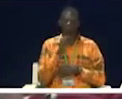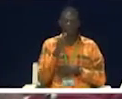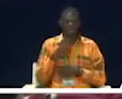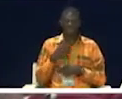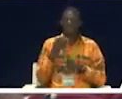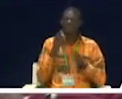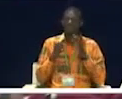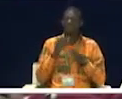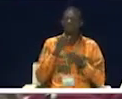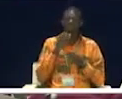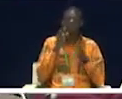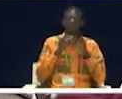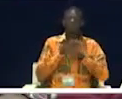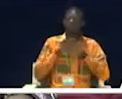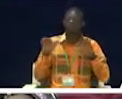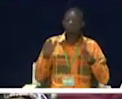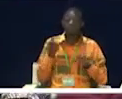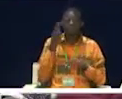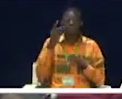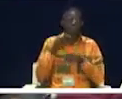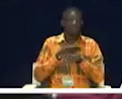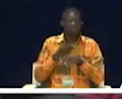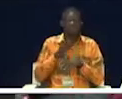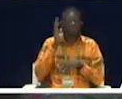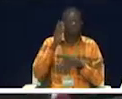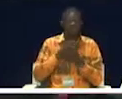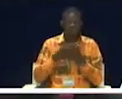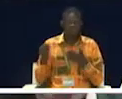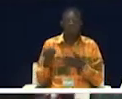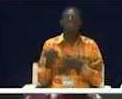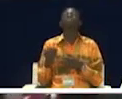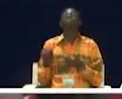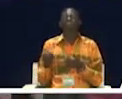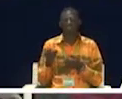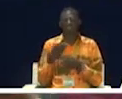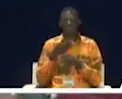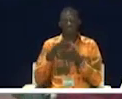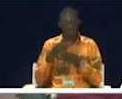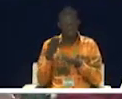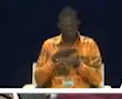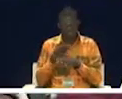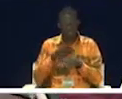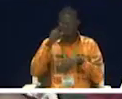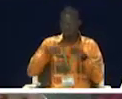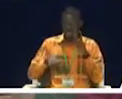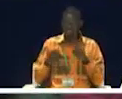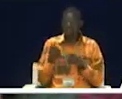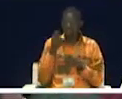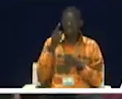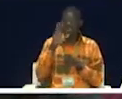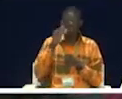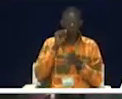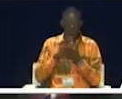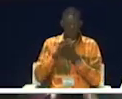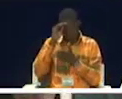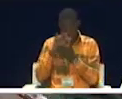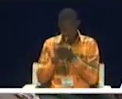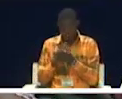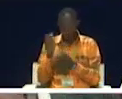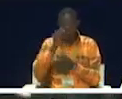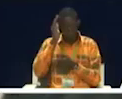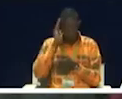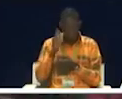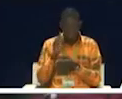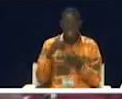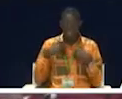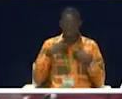understand mass, you can fail mass. If you don't understand your spouse, you may not know how to relate with your spouse. If you don't understand your